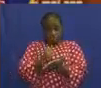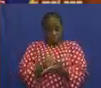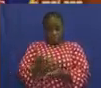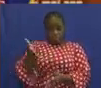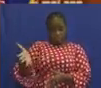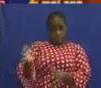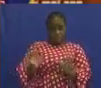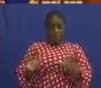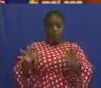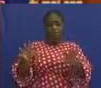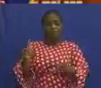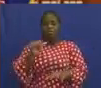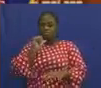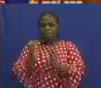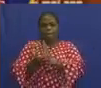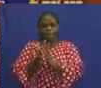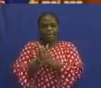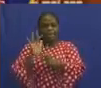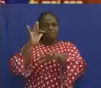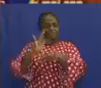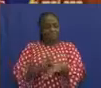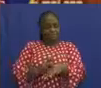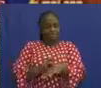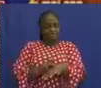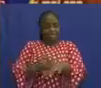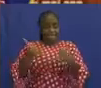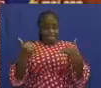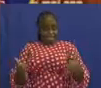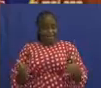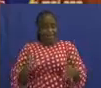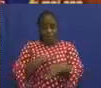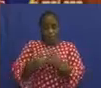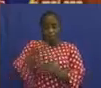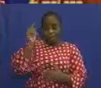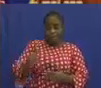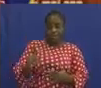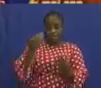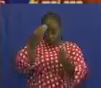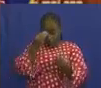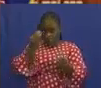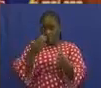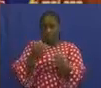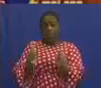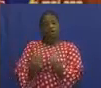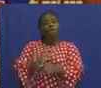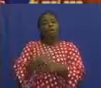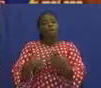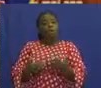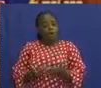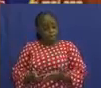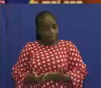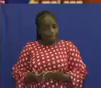become the sources of infections, the following must be adhered to by all at these